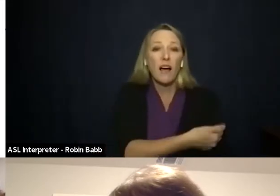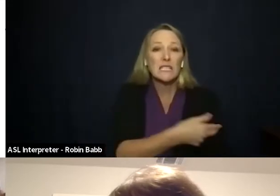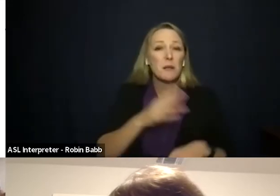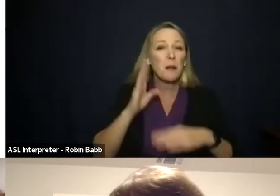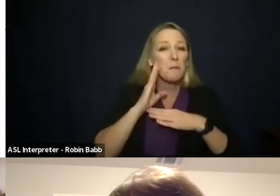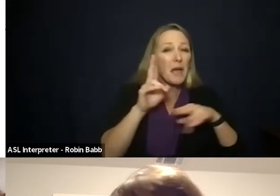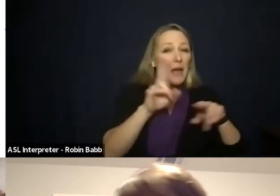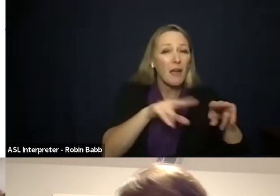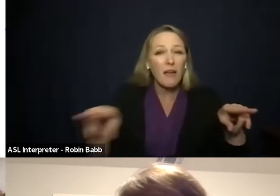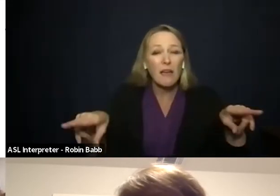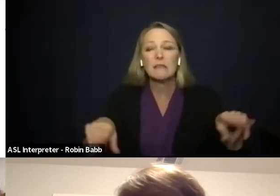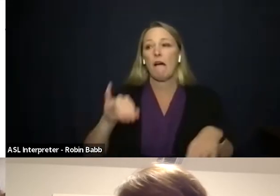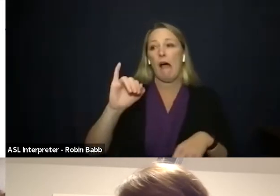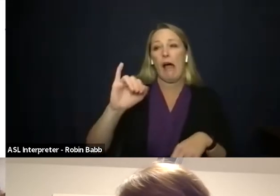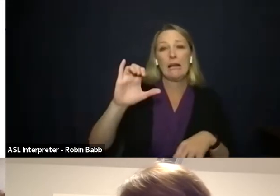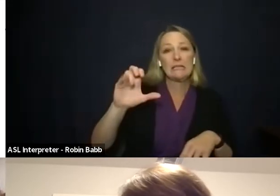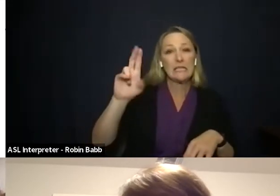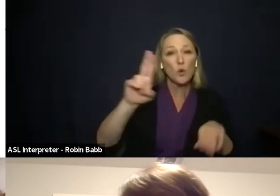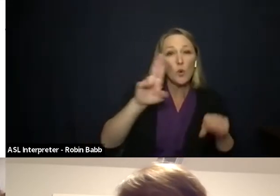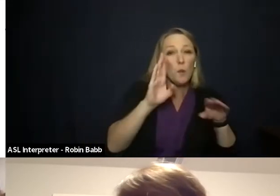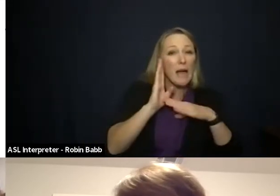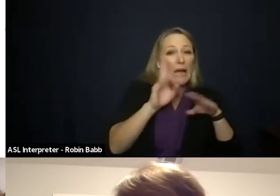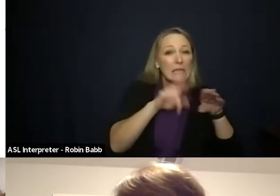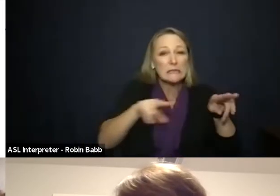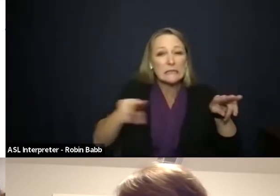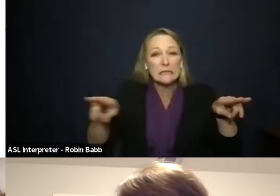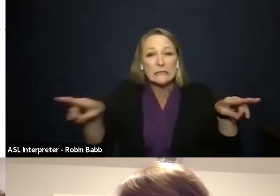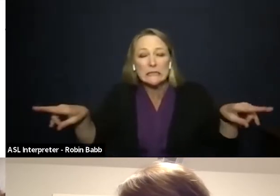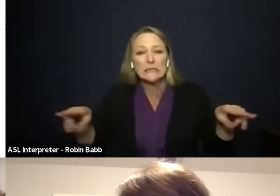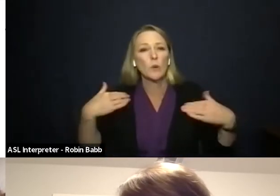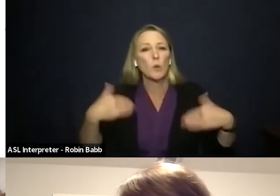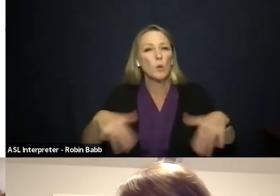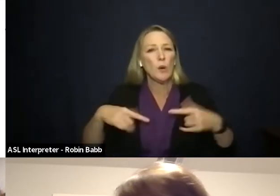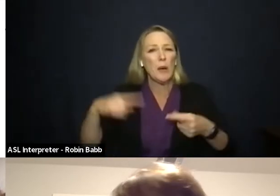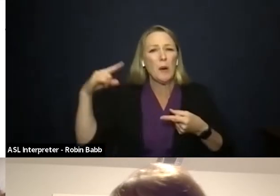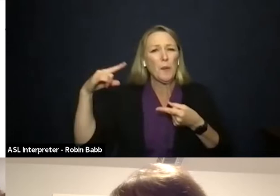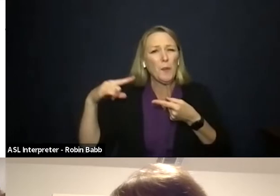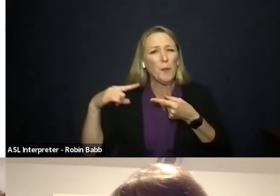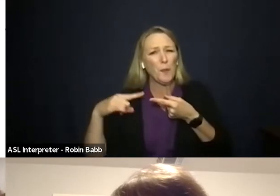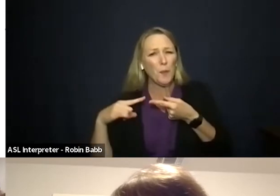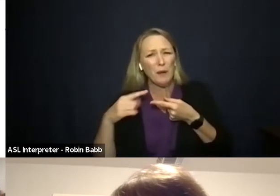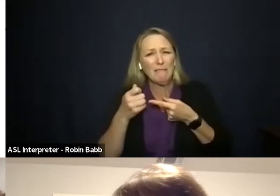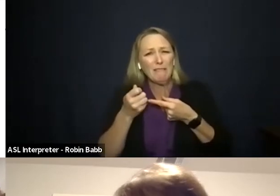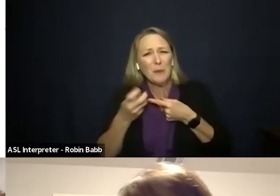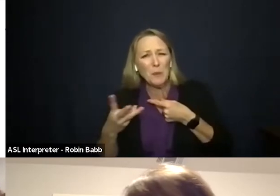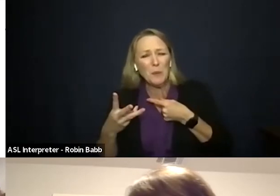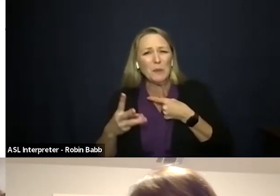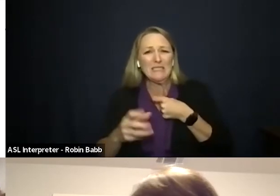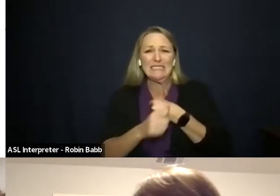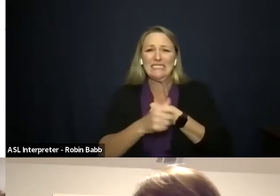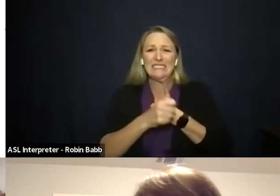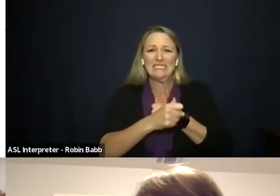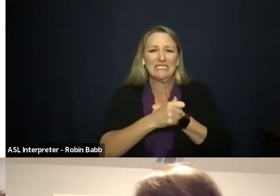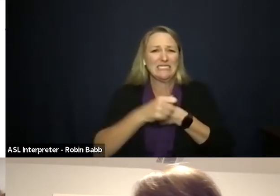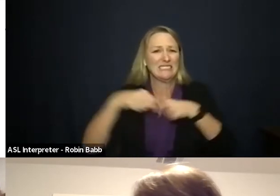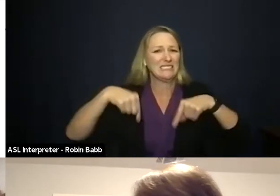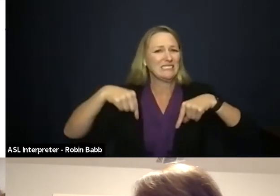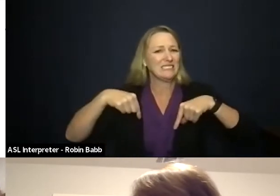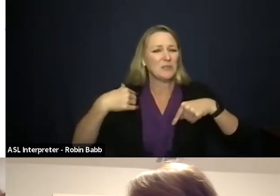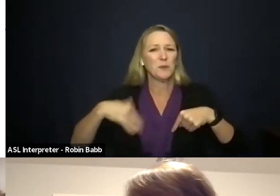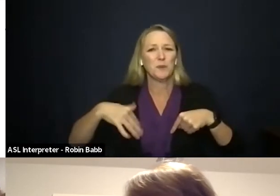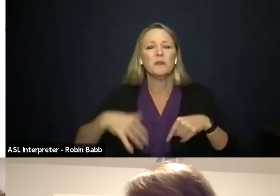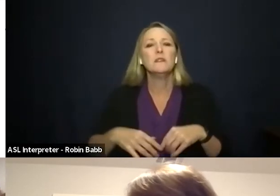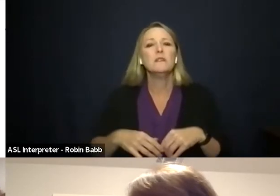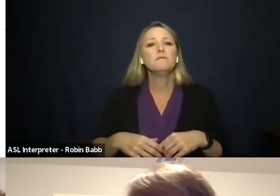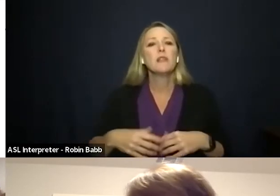beds we're in the danger zone very high usage right now across our county the number of